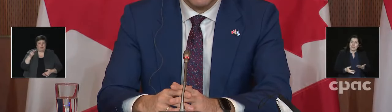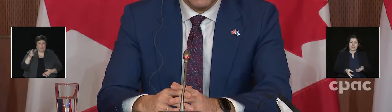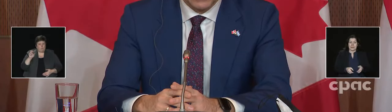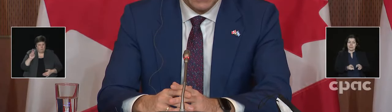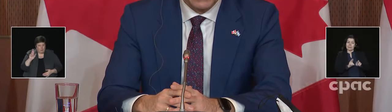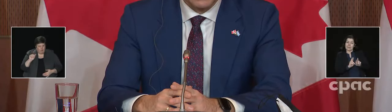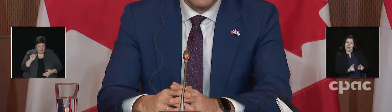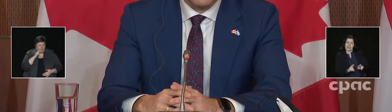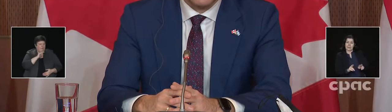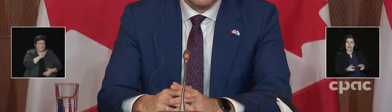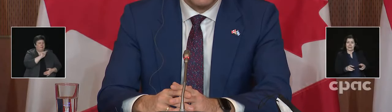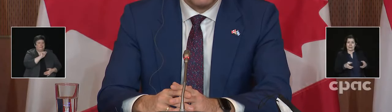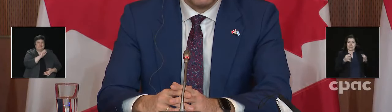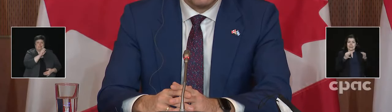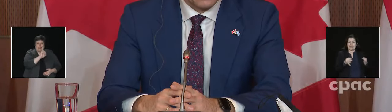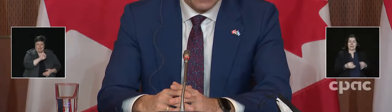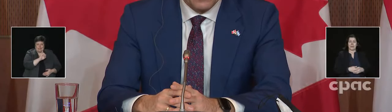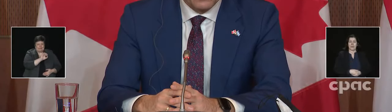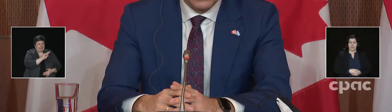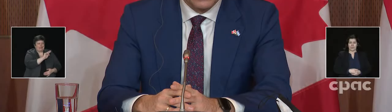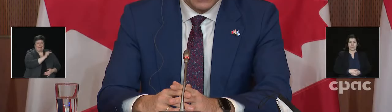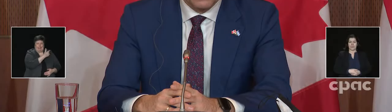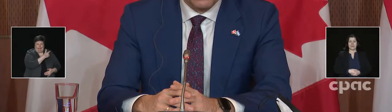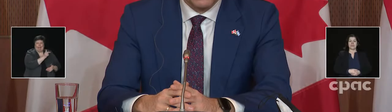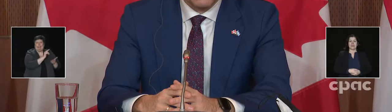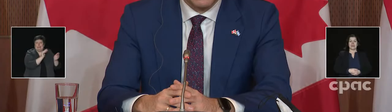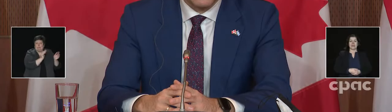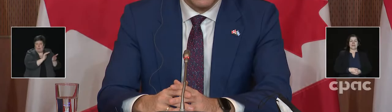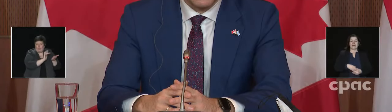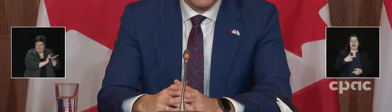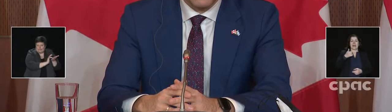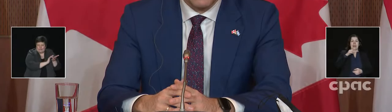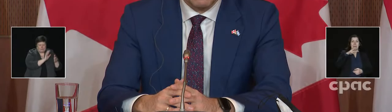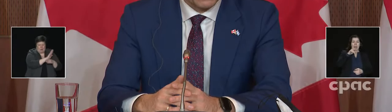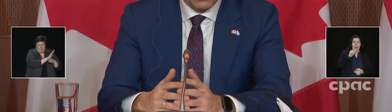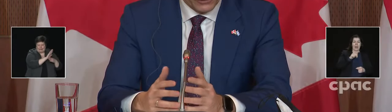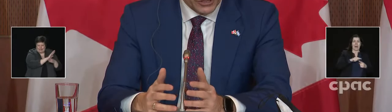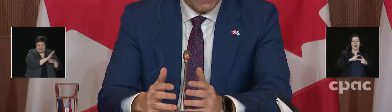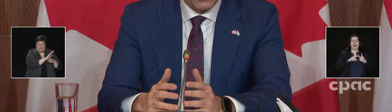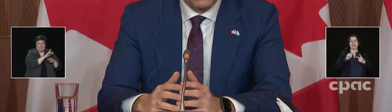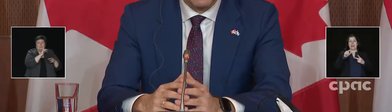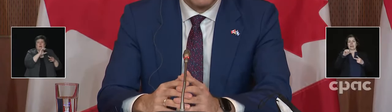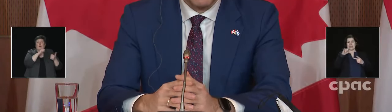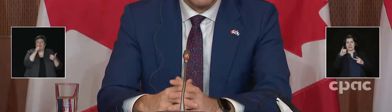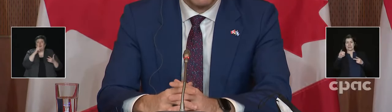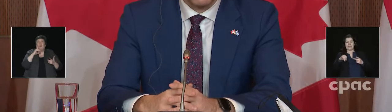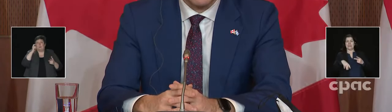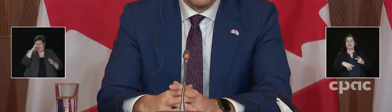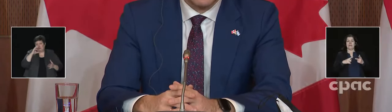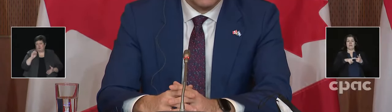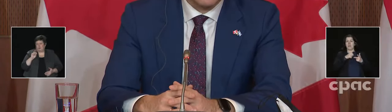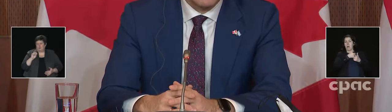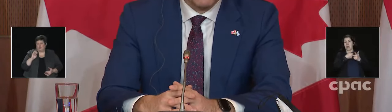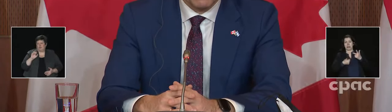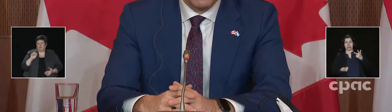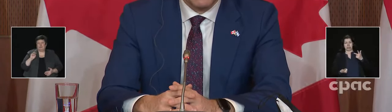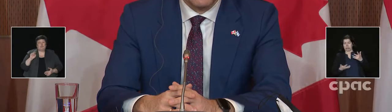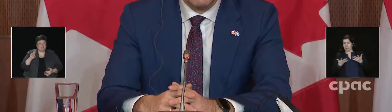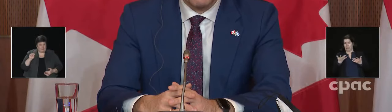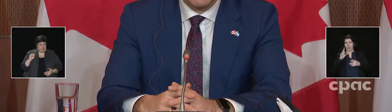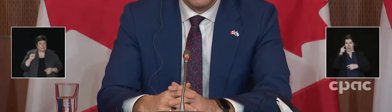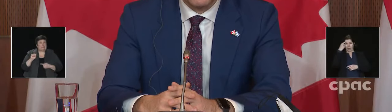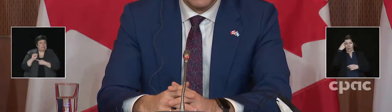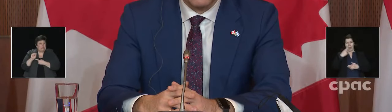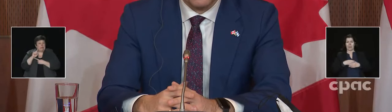obviously Minister Ng, others in the government, Minister Seamus, who is responsible,